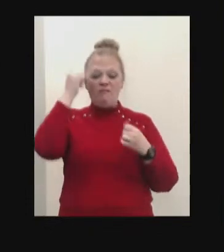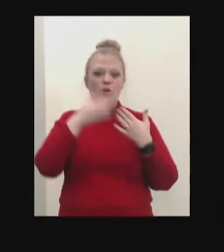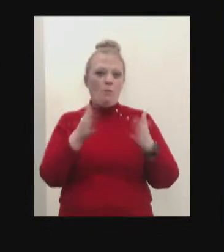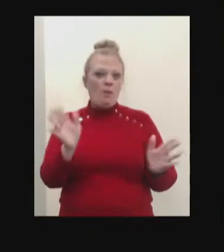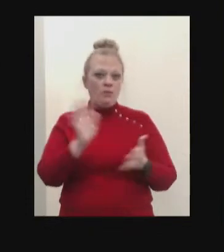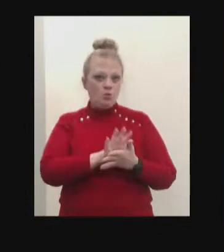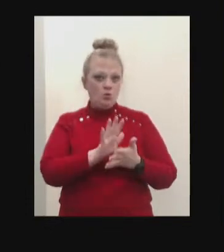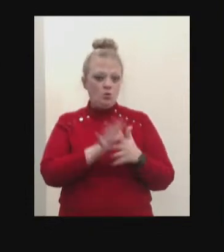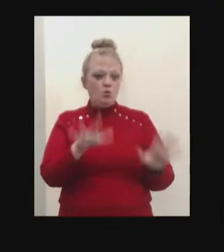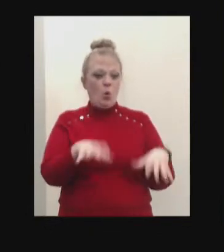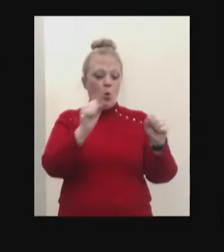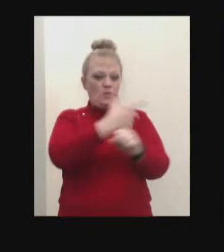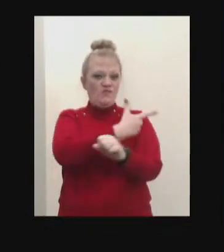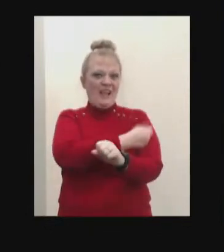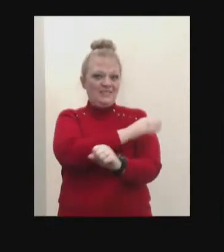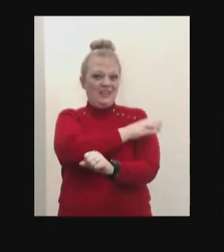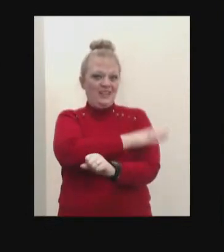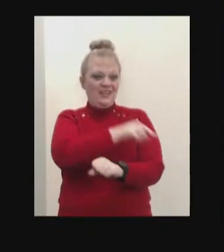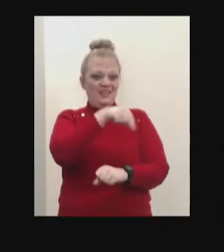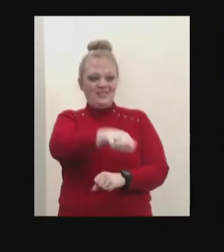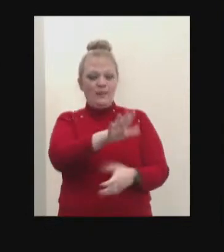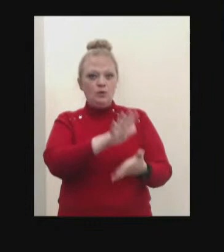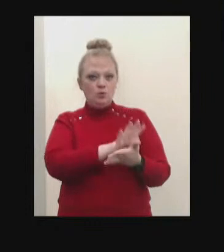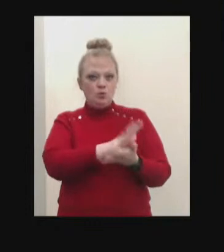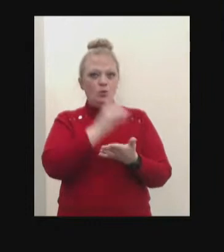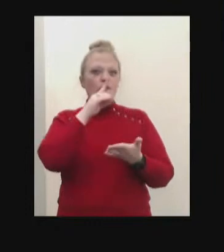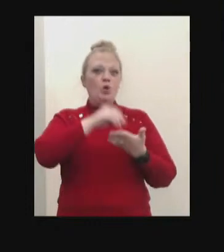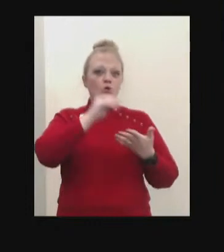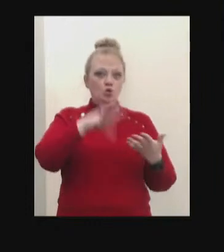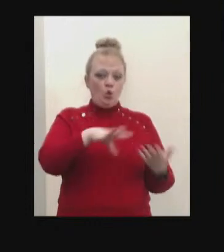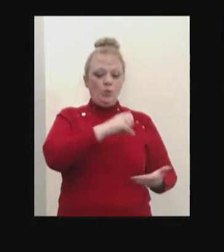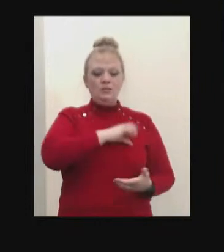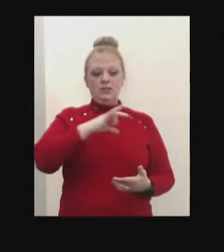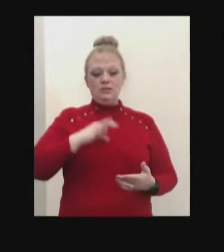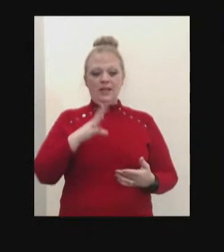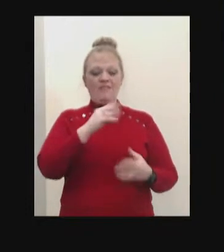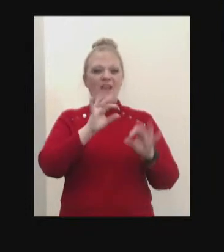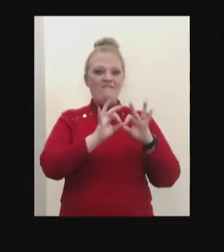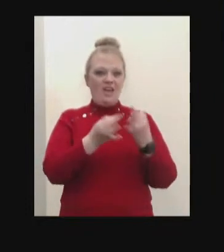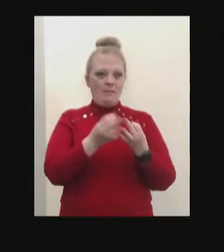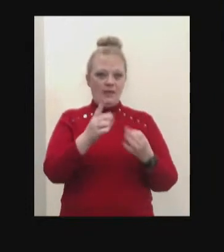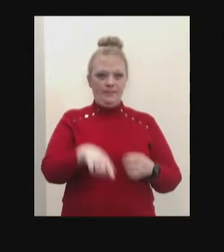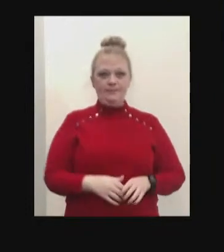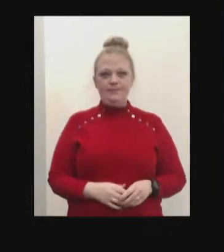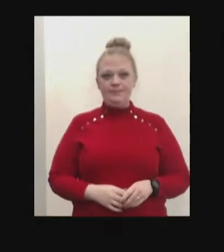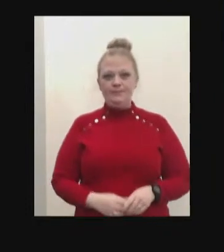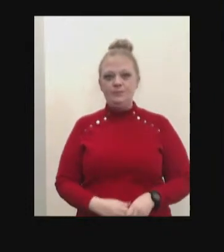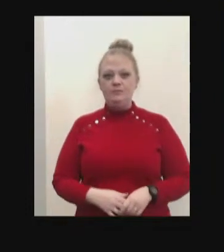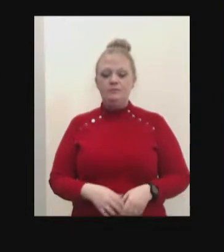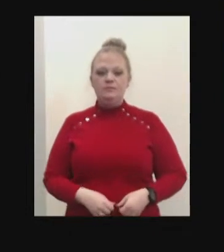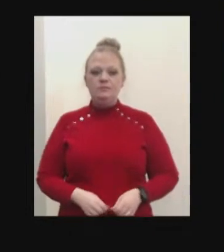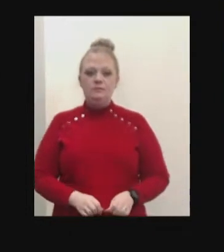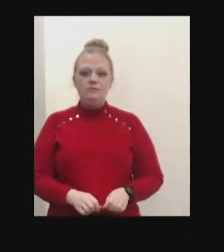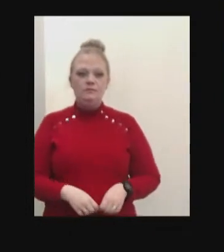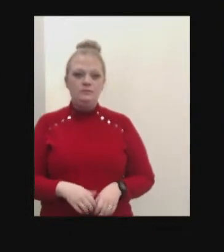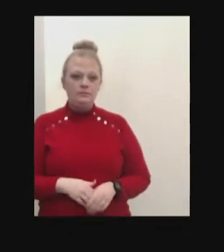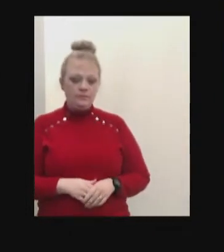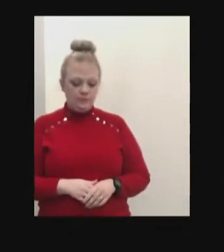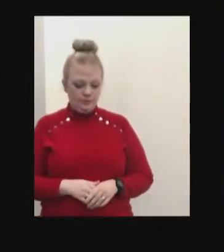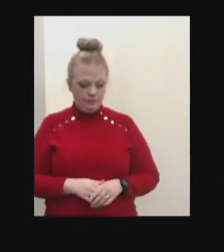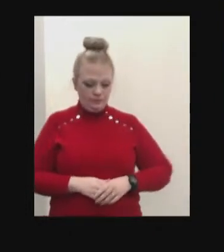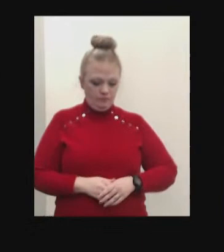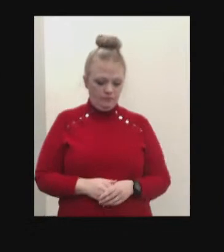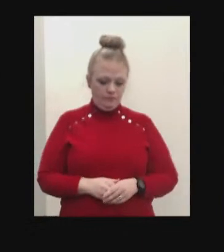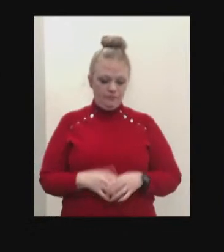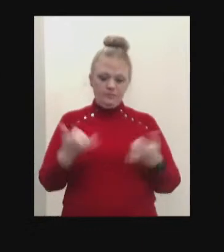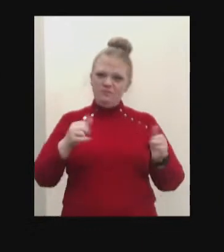vaccine clinics at the schools for the students, staff, and their families. So it's still very important.